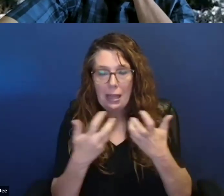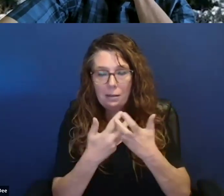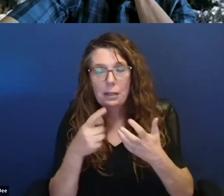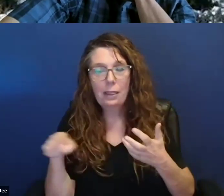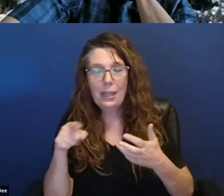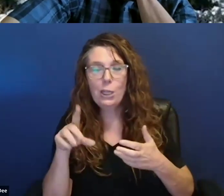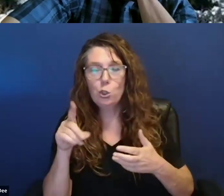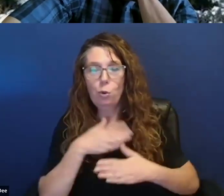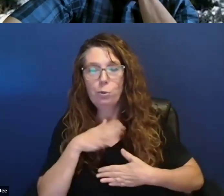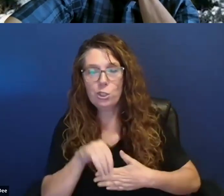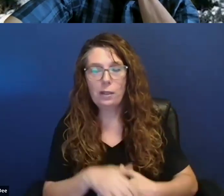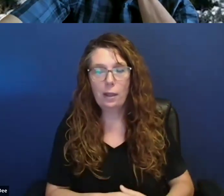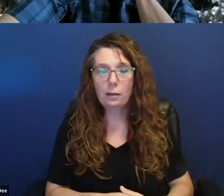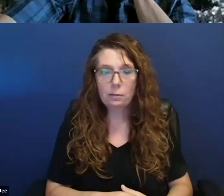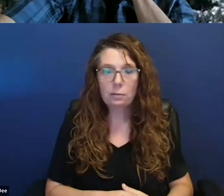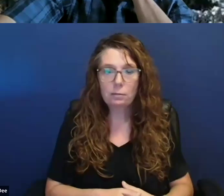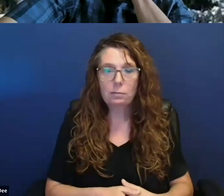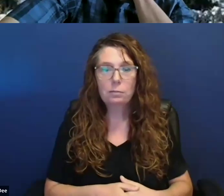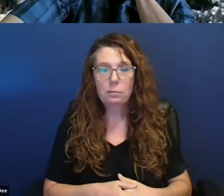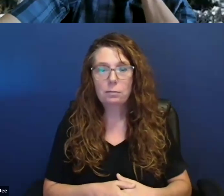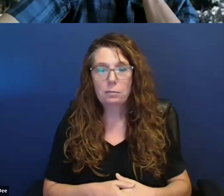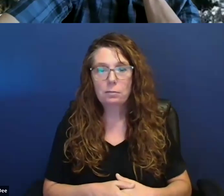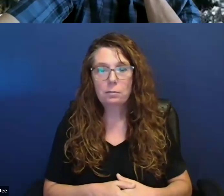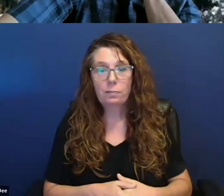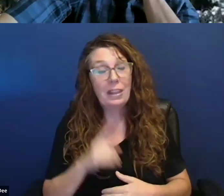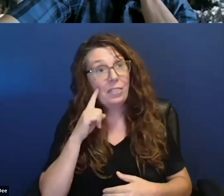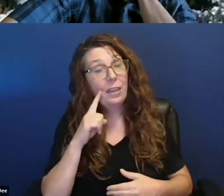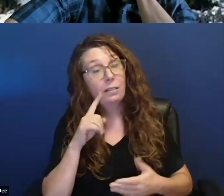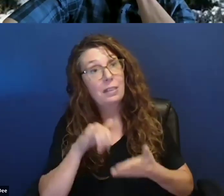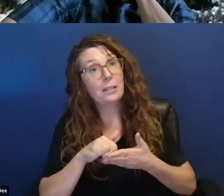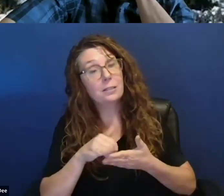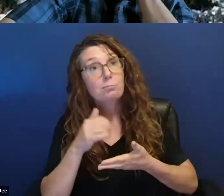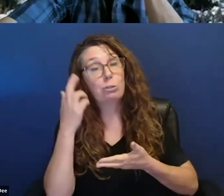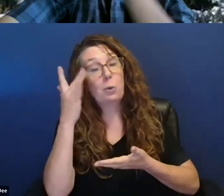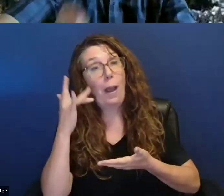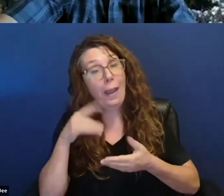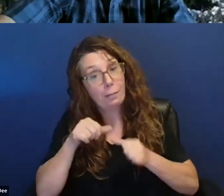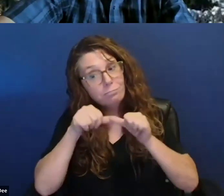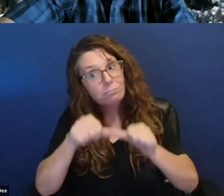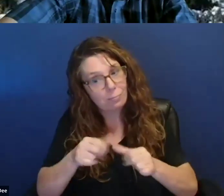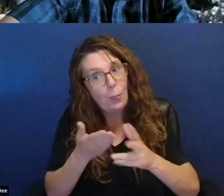do appreciate it, and they link it to helping them get through.